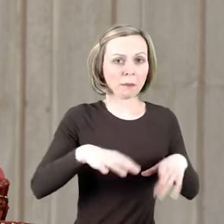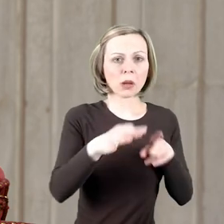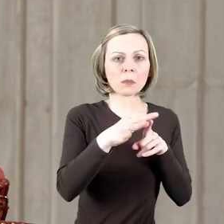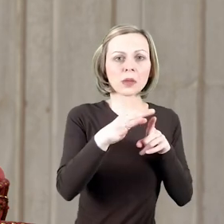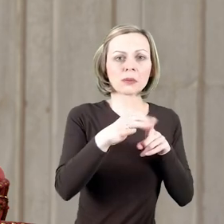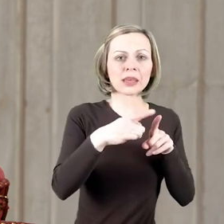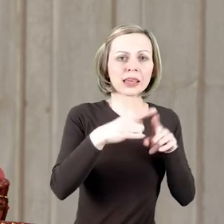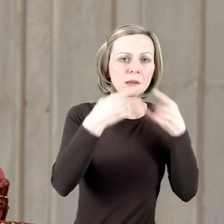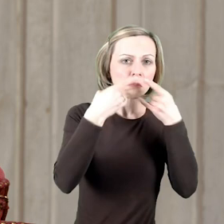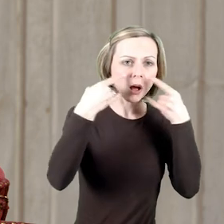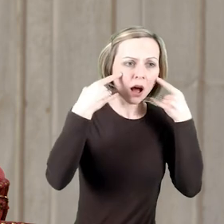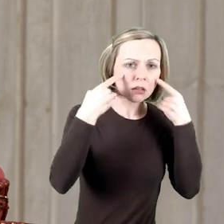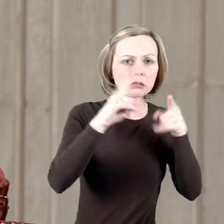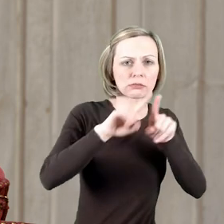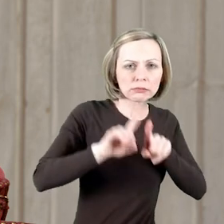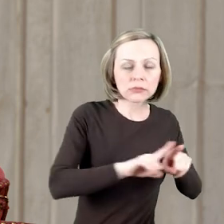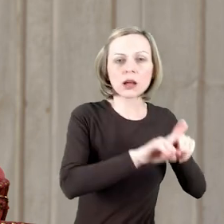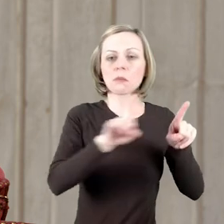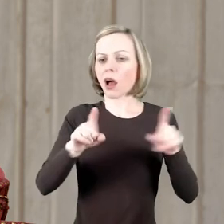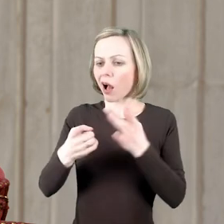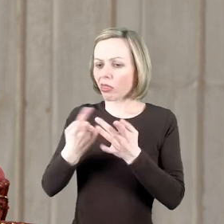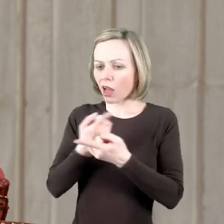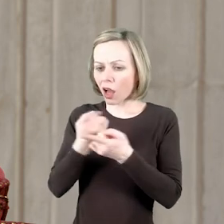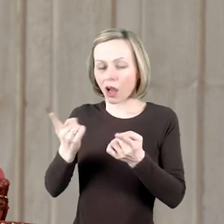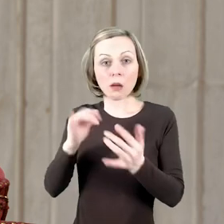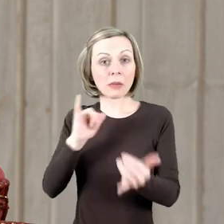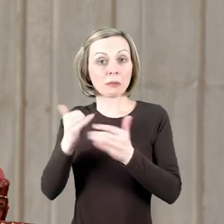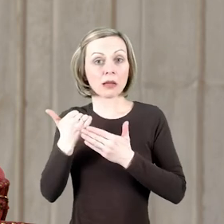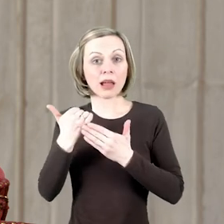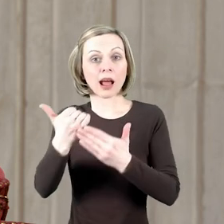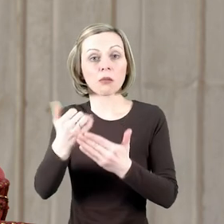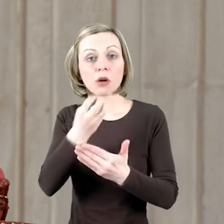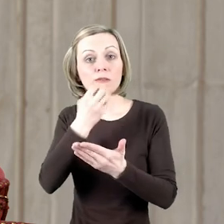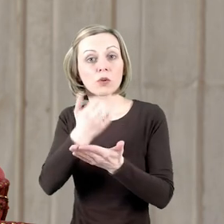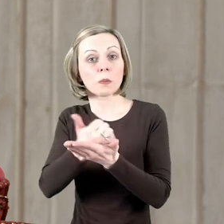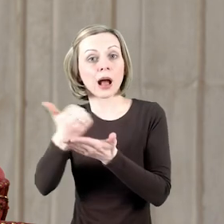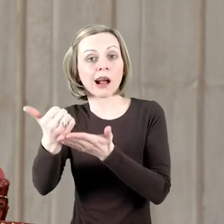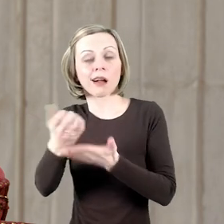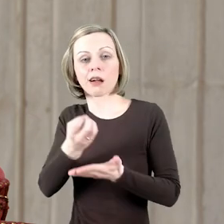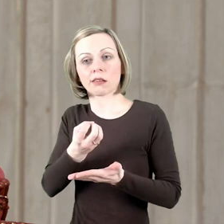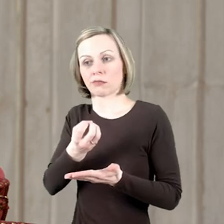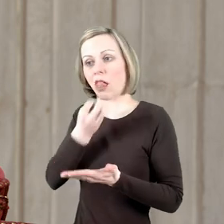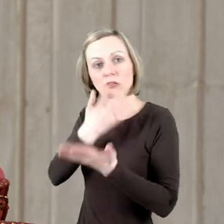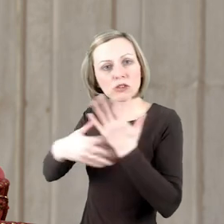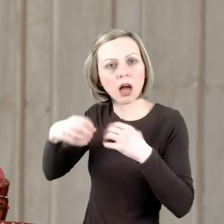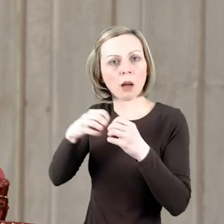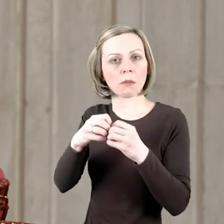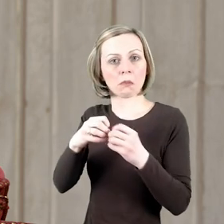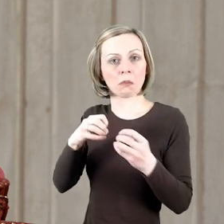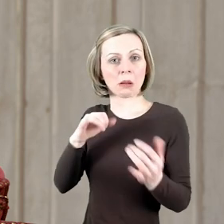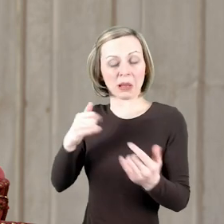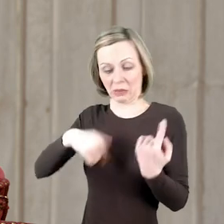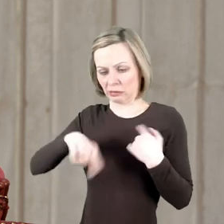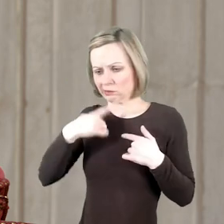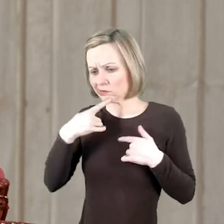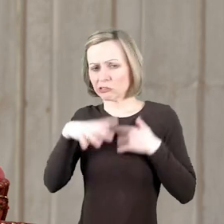personal protective equipment, but those who have helped with food banks and lunch clubs, those who have called us up